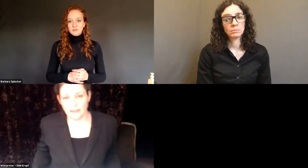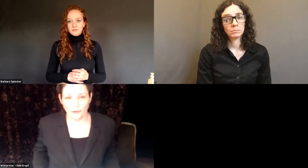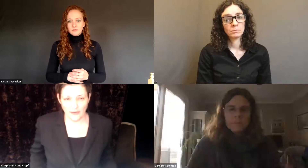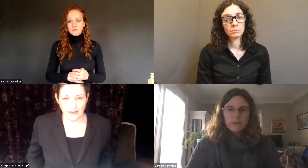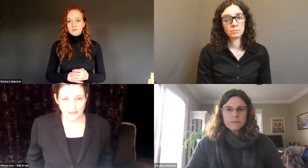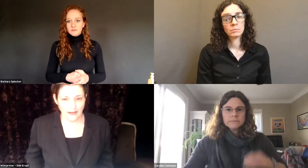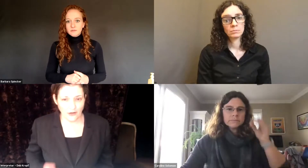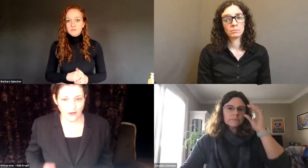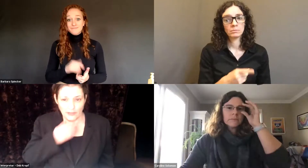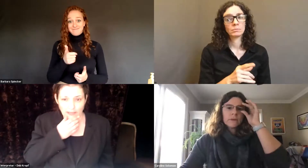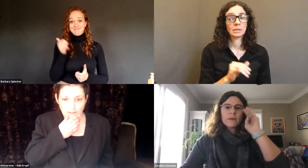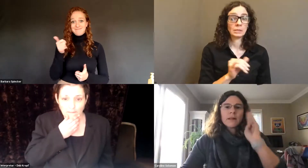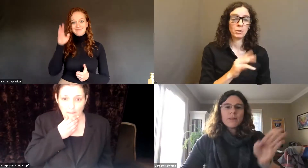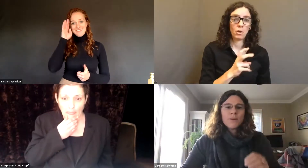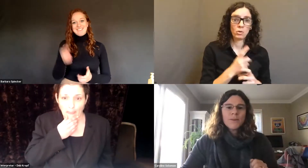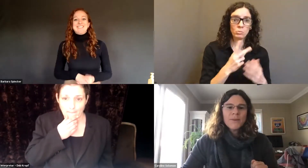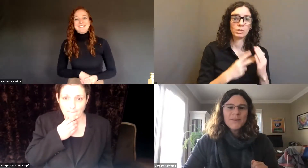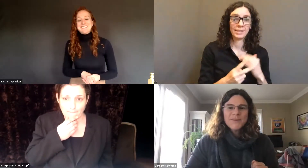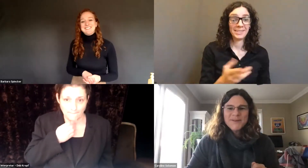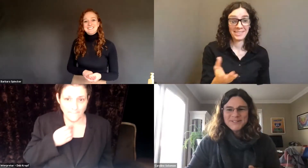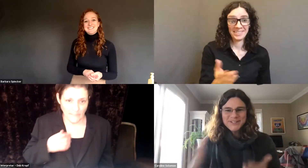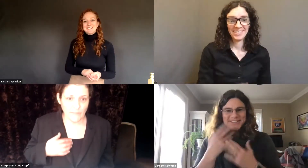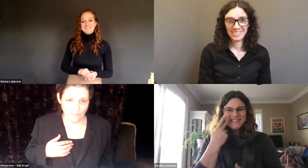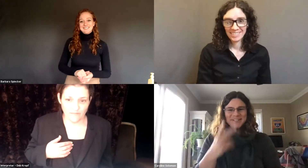in that similar vein, I would say hard to predict.